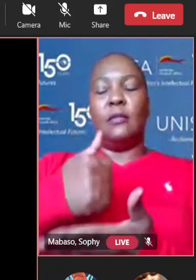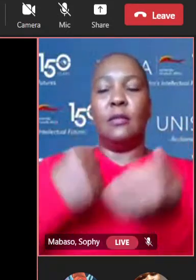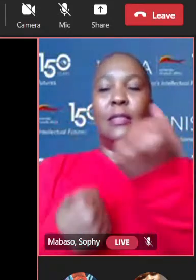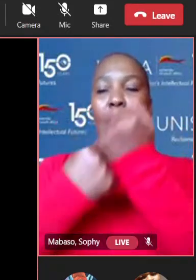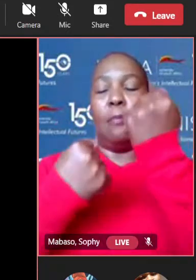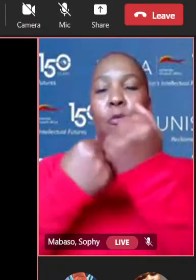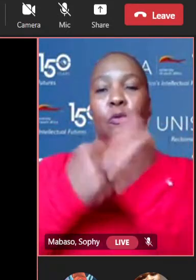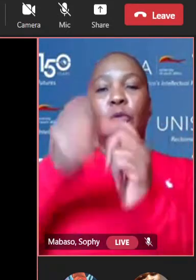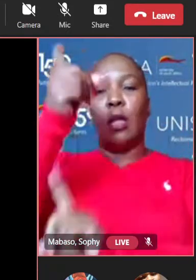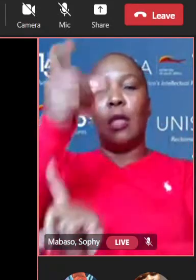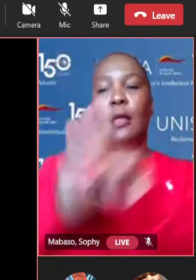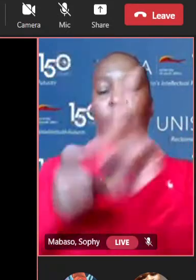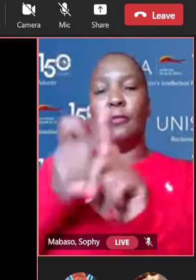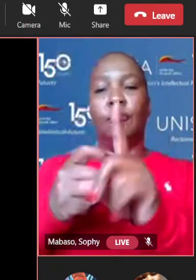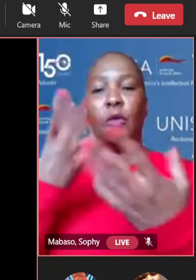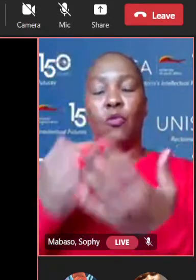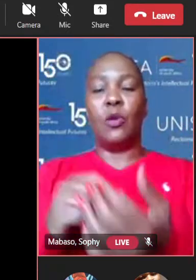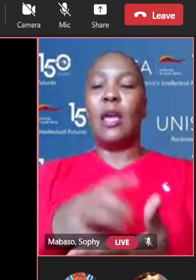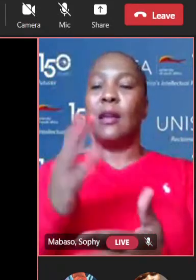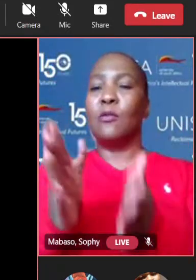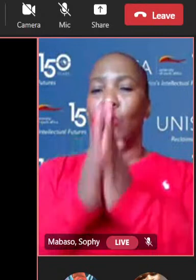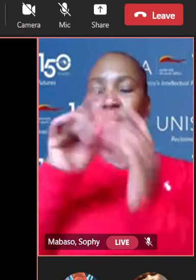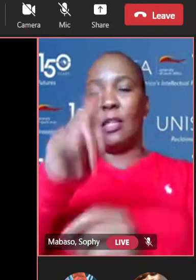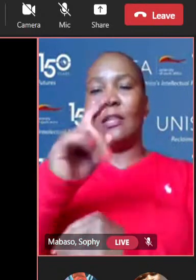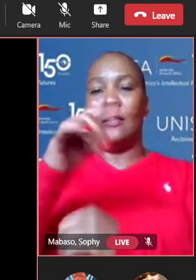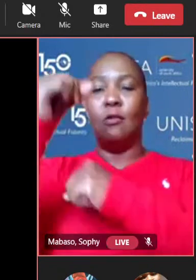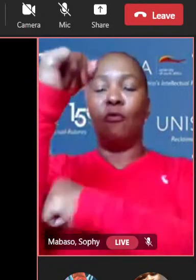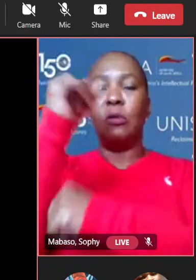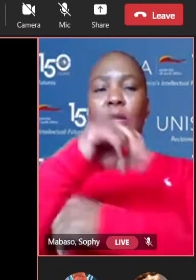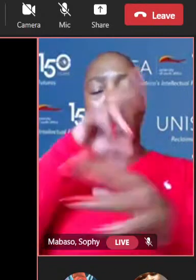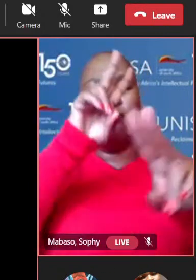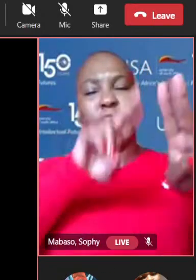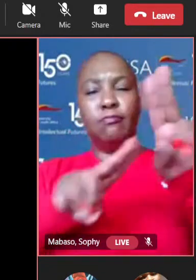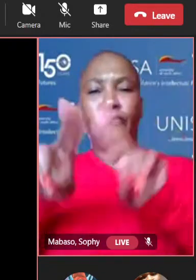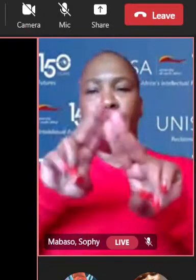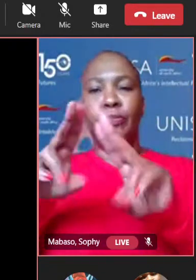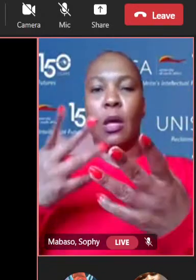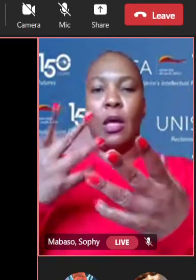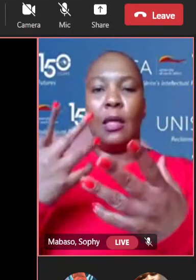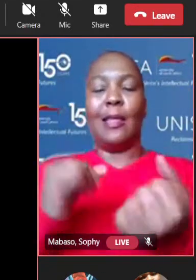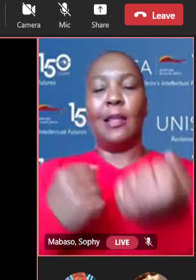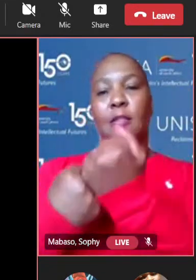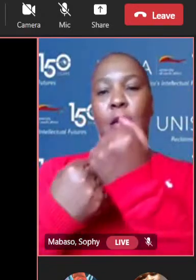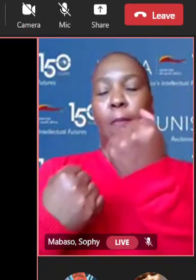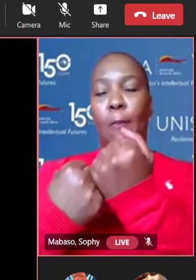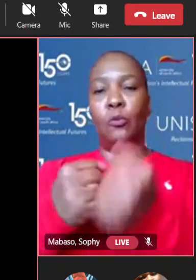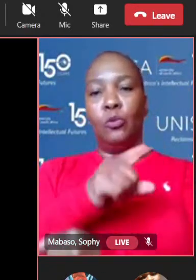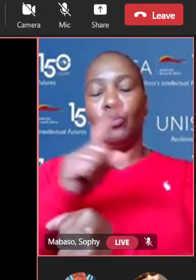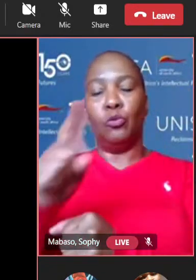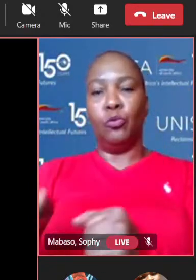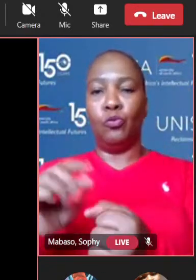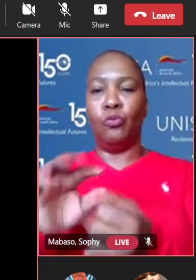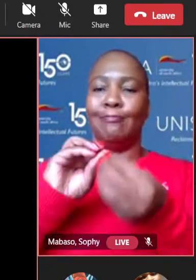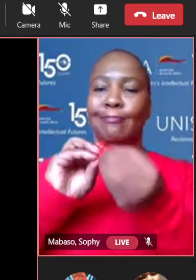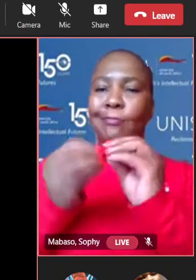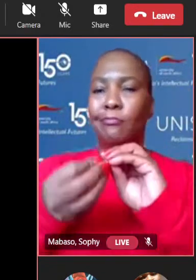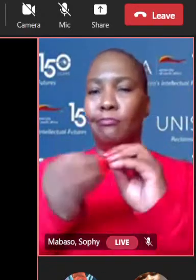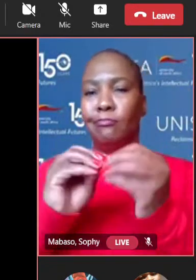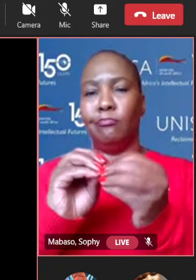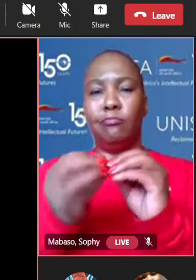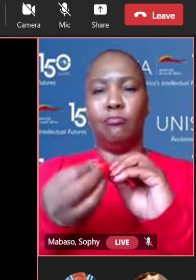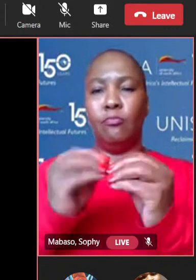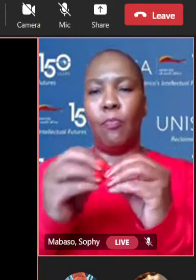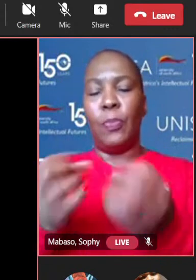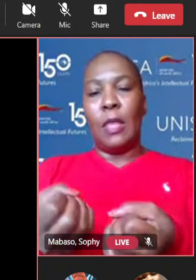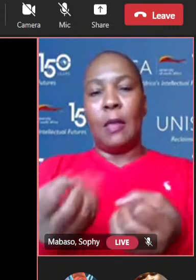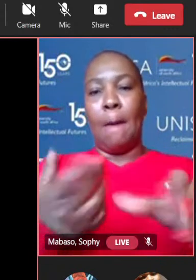can request that the office look at it, and then they support you, they edit it all, and then they give it back